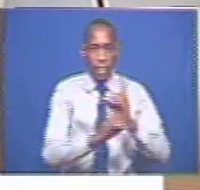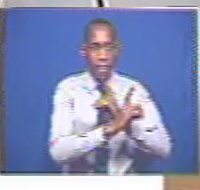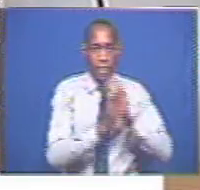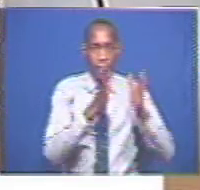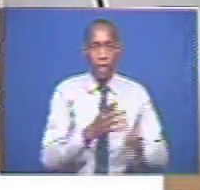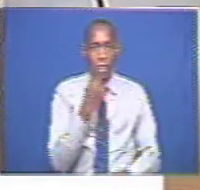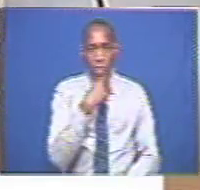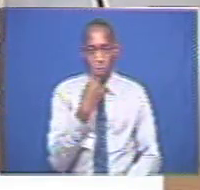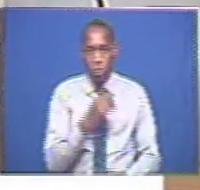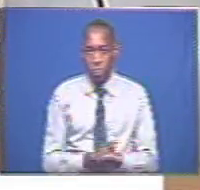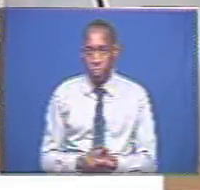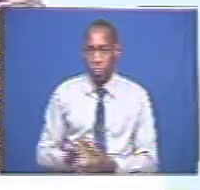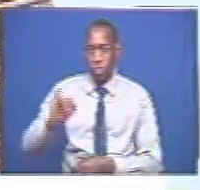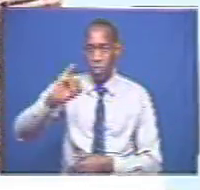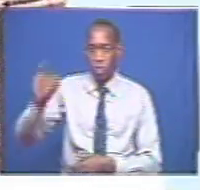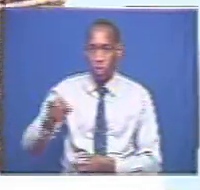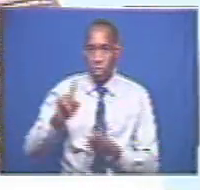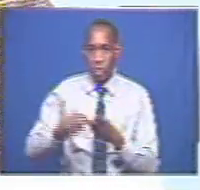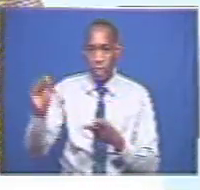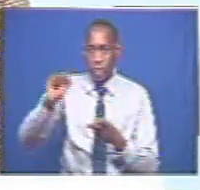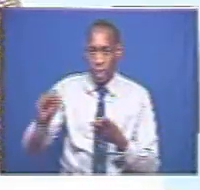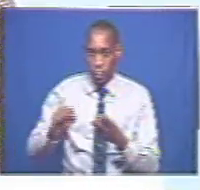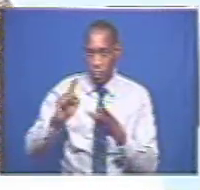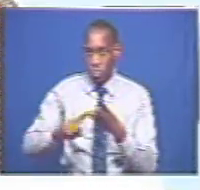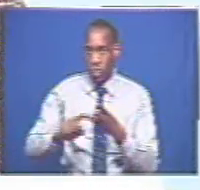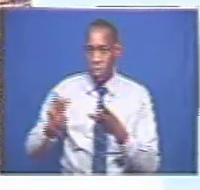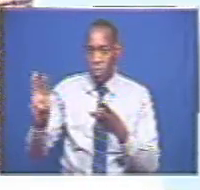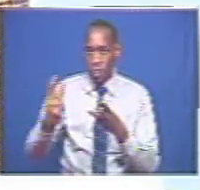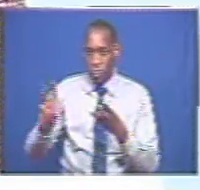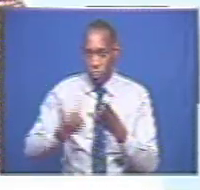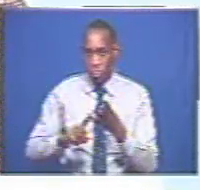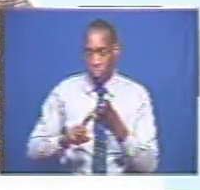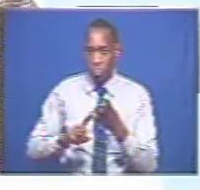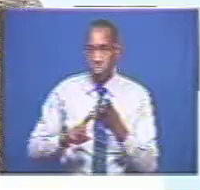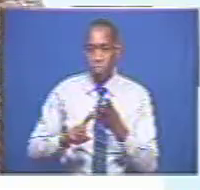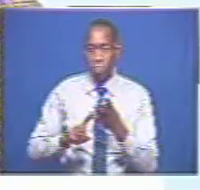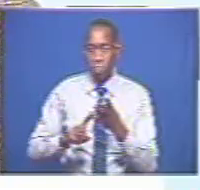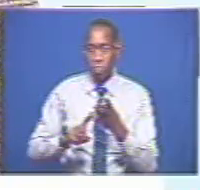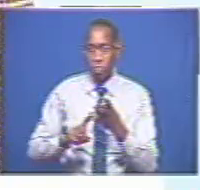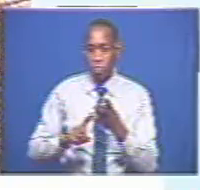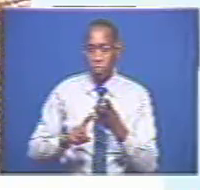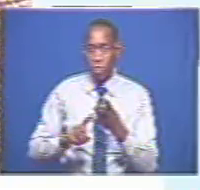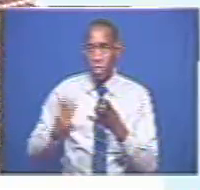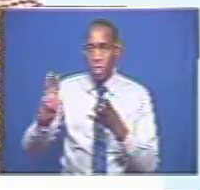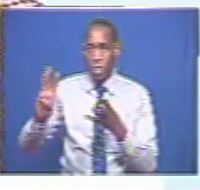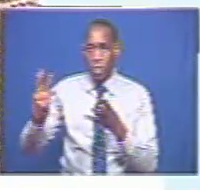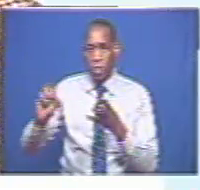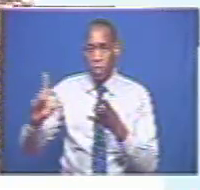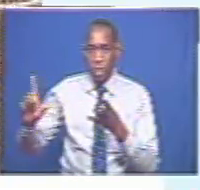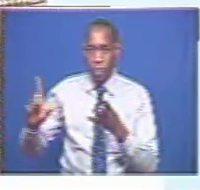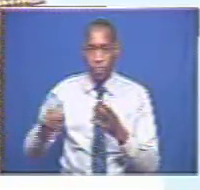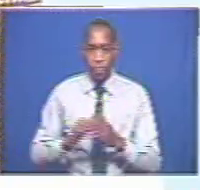may be Joash, mm-hmm. Shakava, and then Walusimbi, and maybe they should give Wellington Ochieng a start.